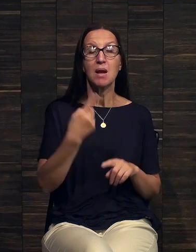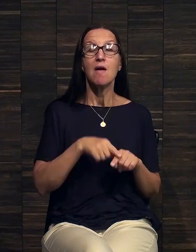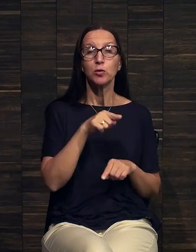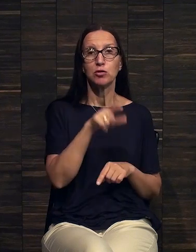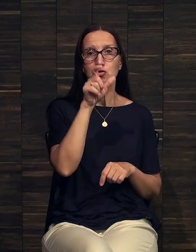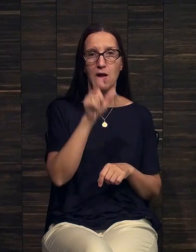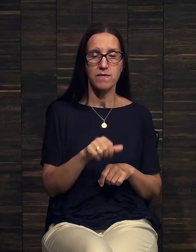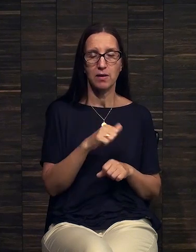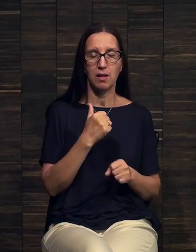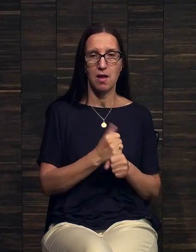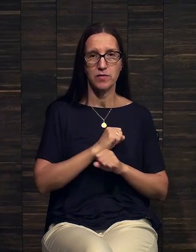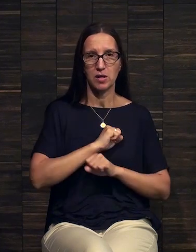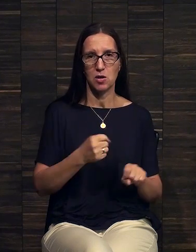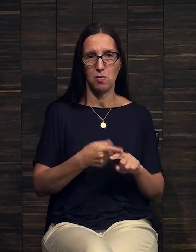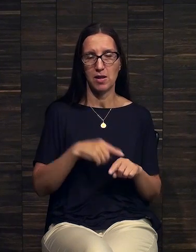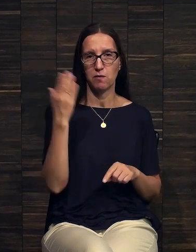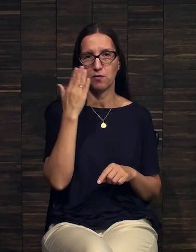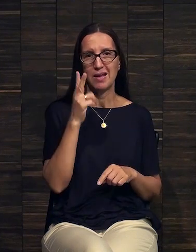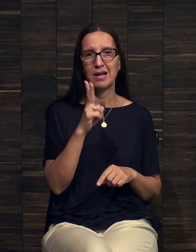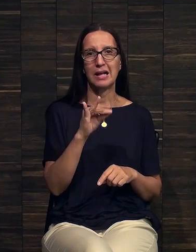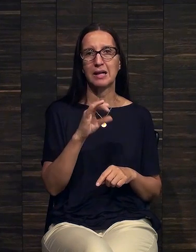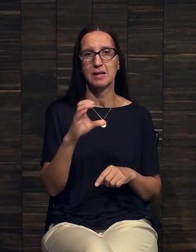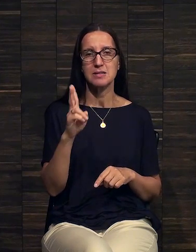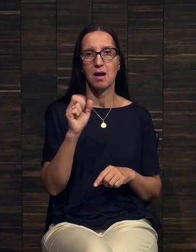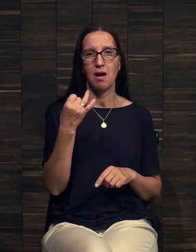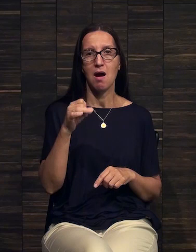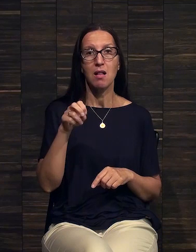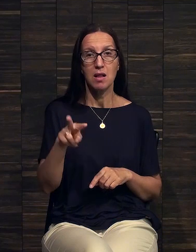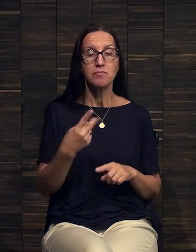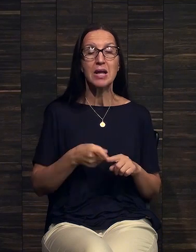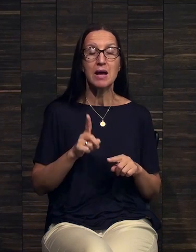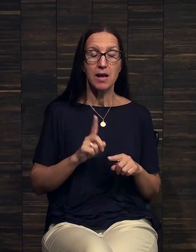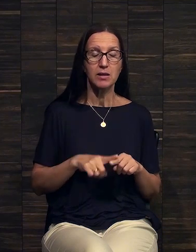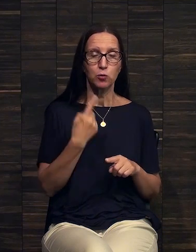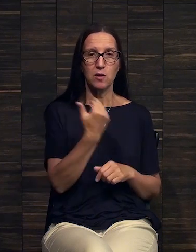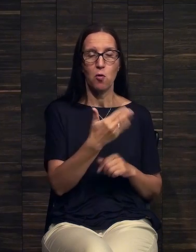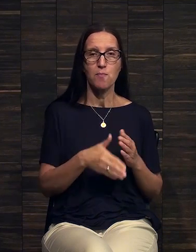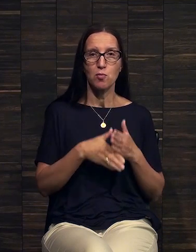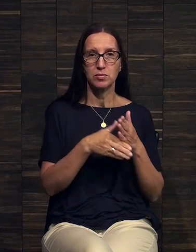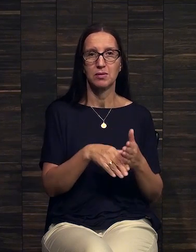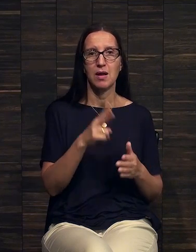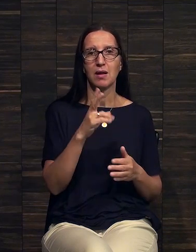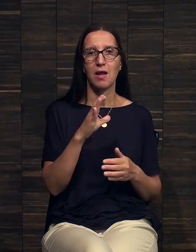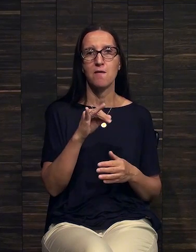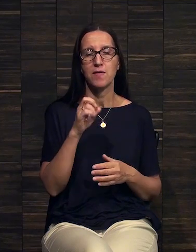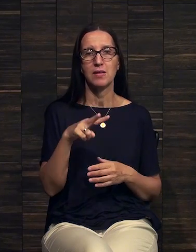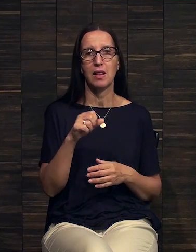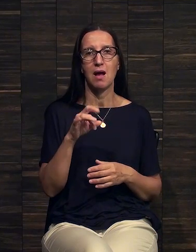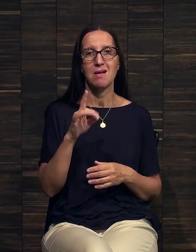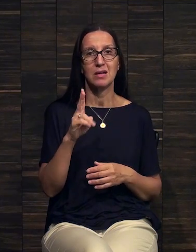Sniper, this is the Chris Kyle, this is the starring in this sniper, Kevin